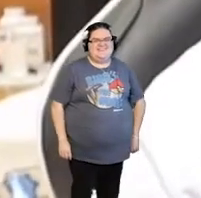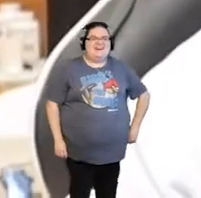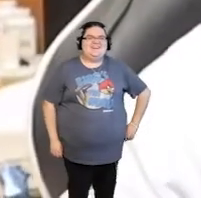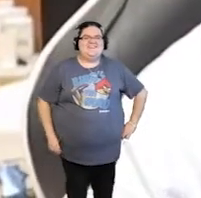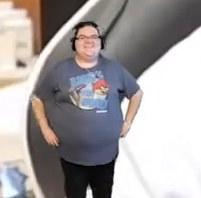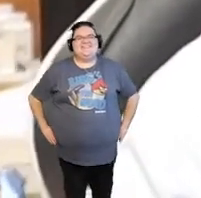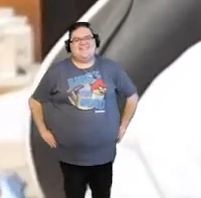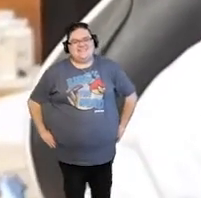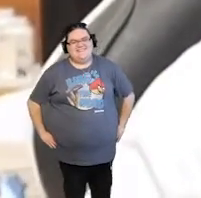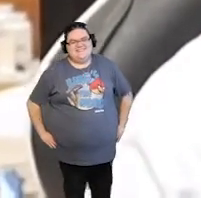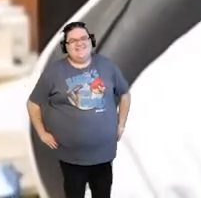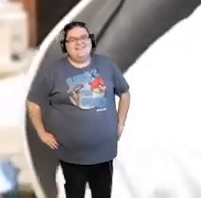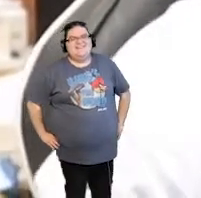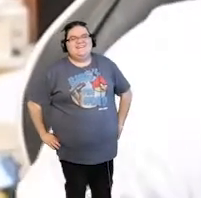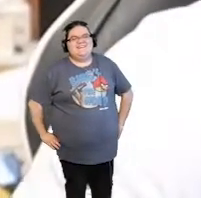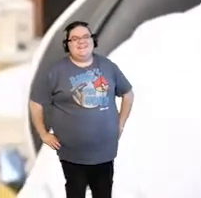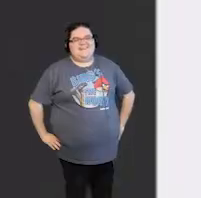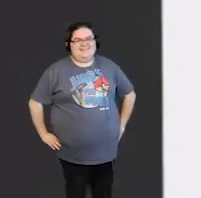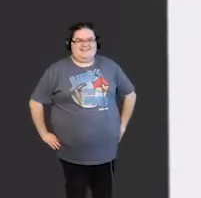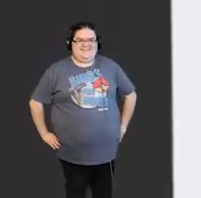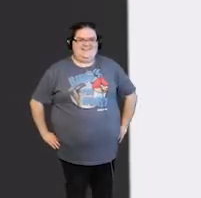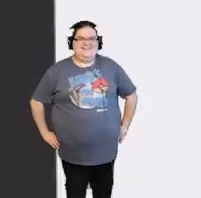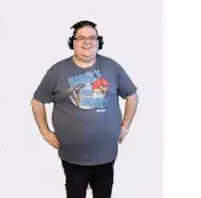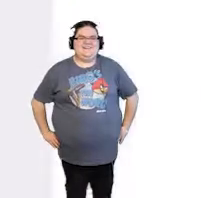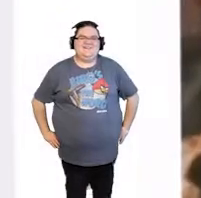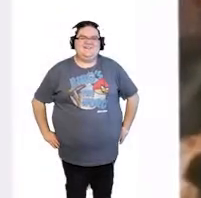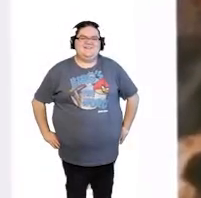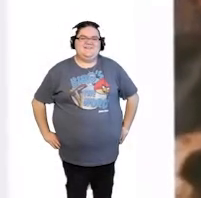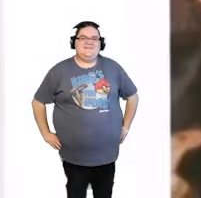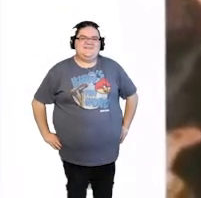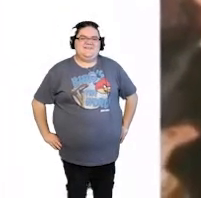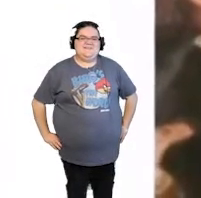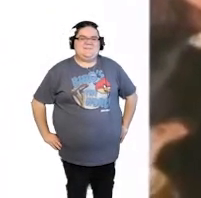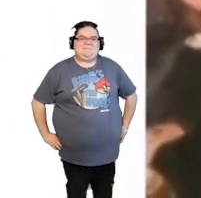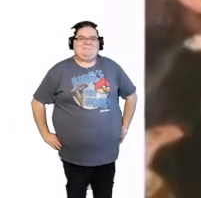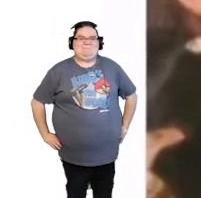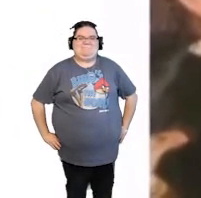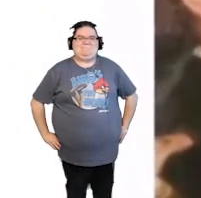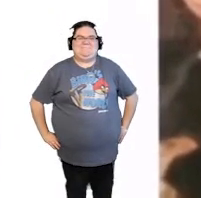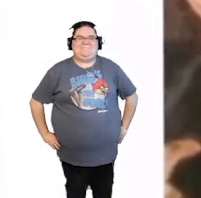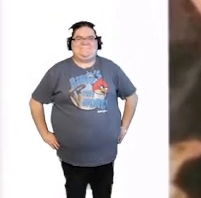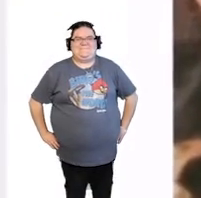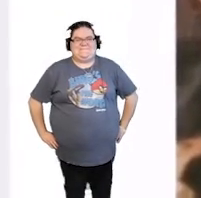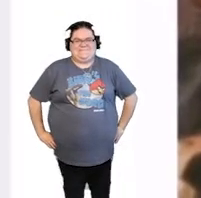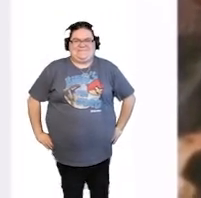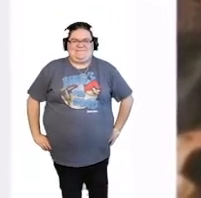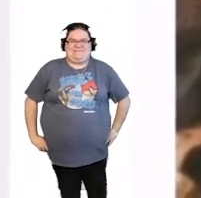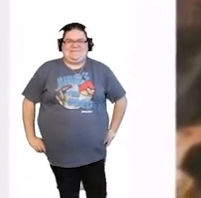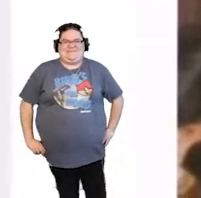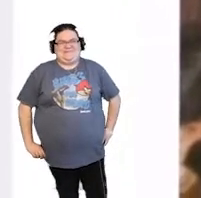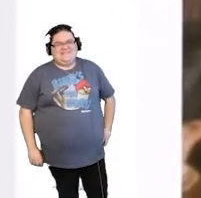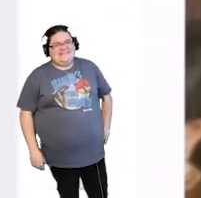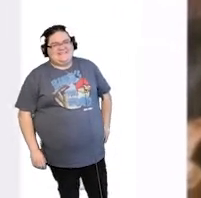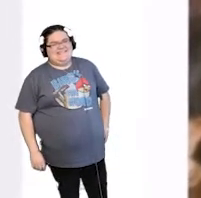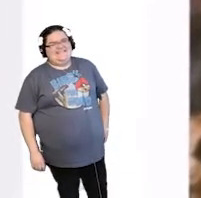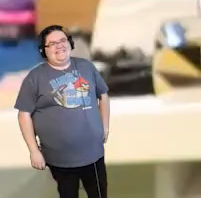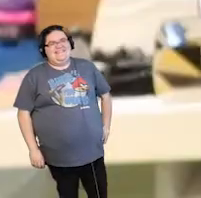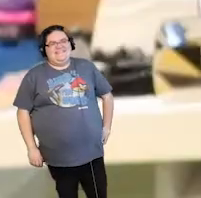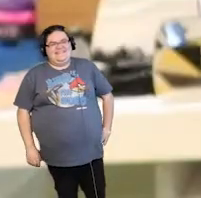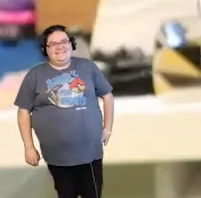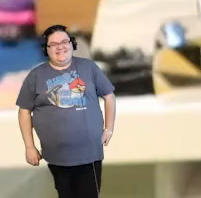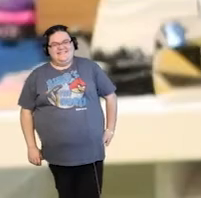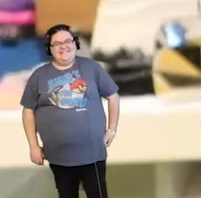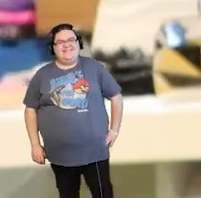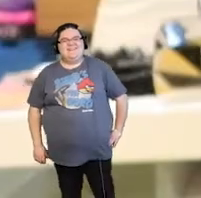to always bullying me all the time. Oh, it's okay, JJ. What JJ thinks he looks like. What he actually looks like.